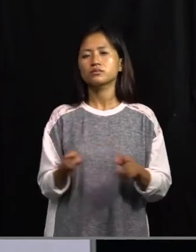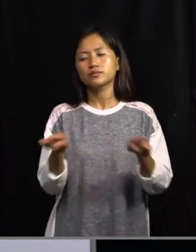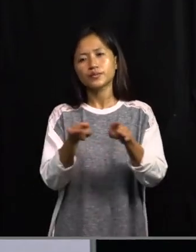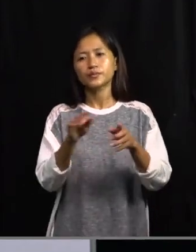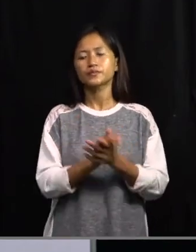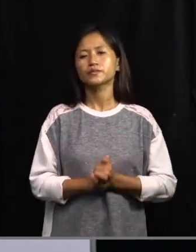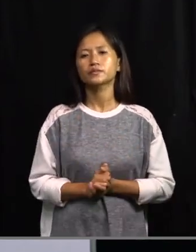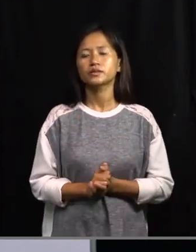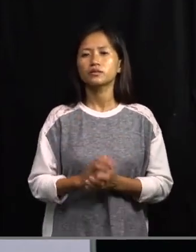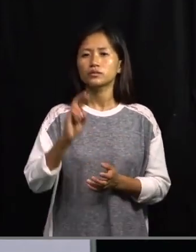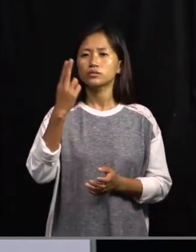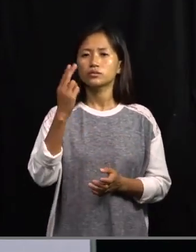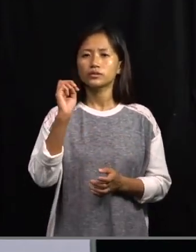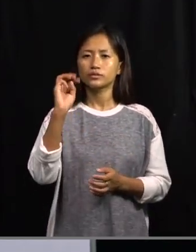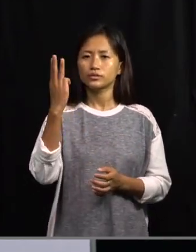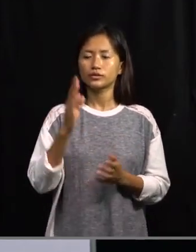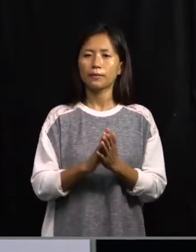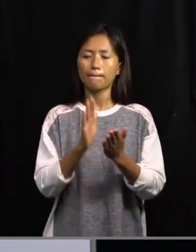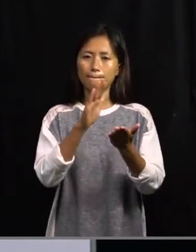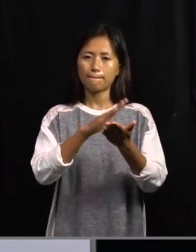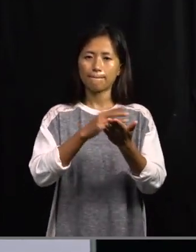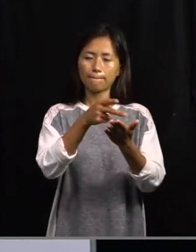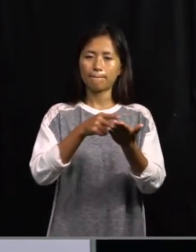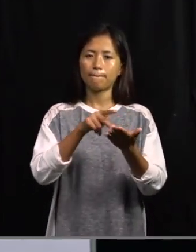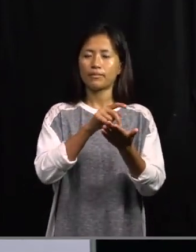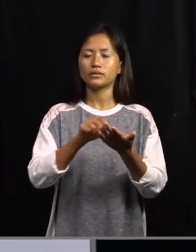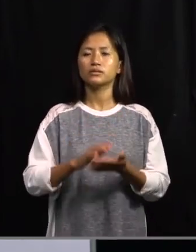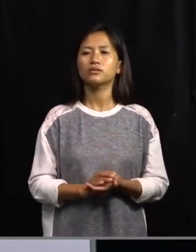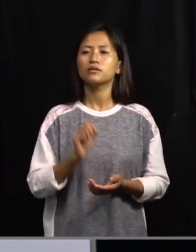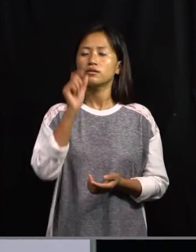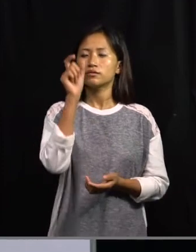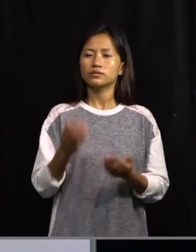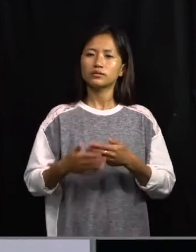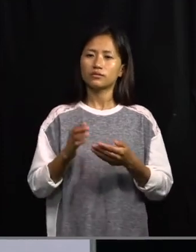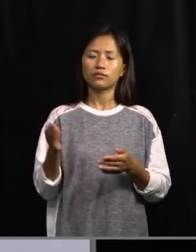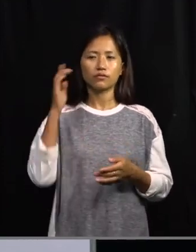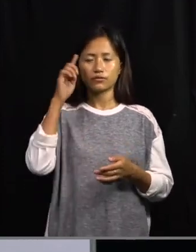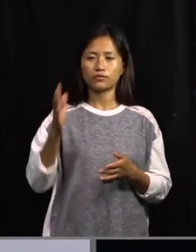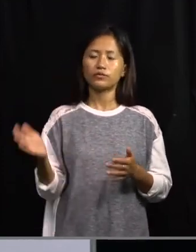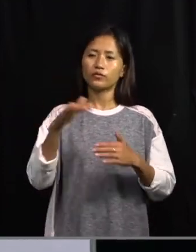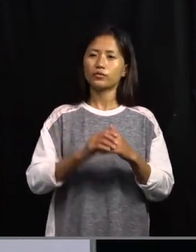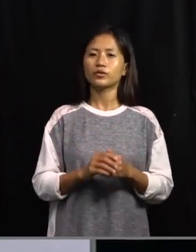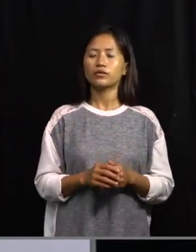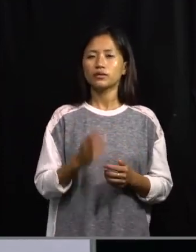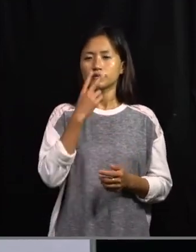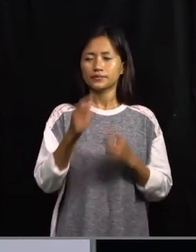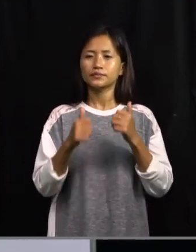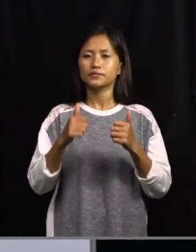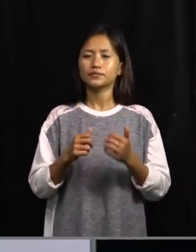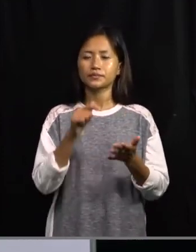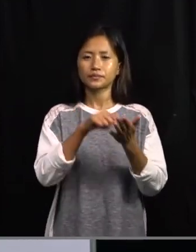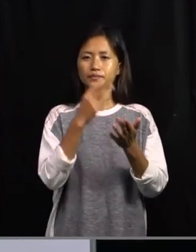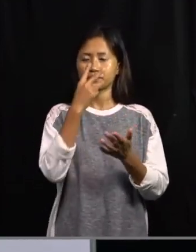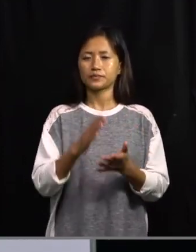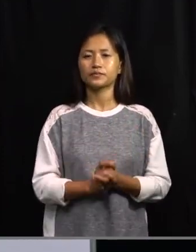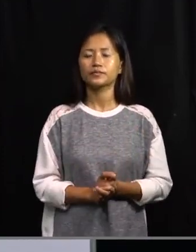the first 2-3 bars, and that should suffice from your examination point of view. So interest,